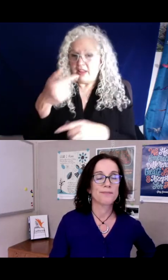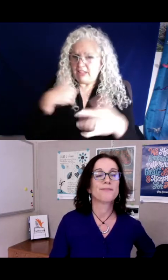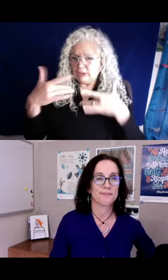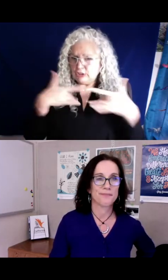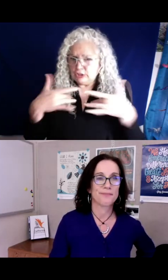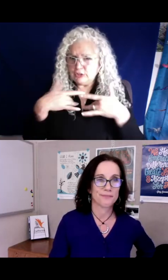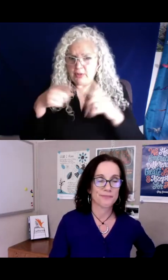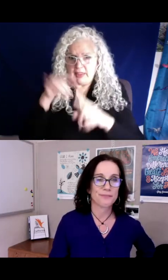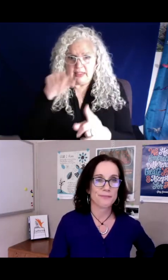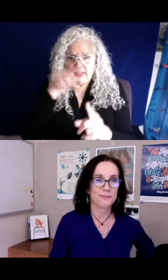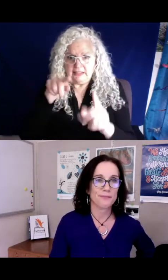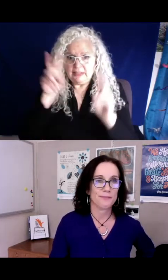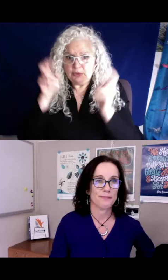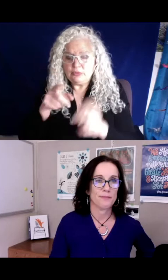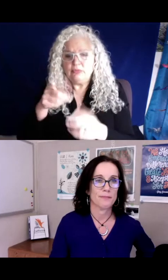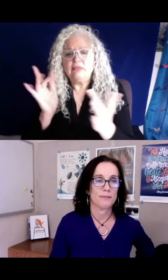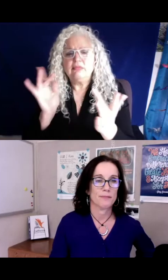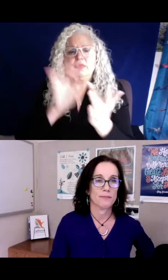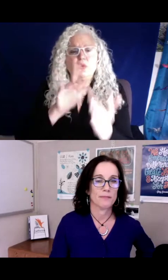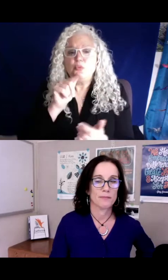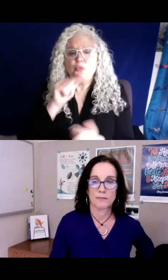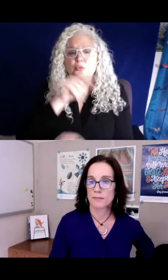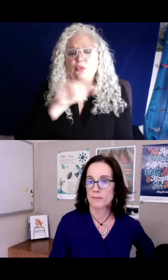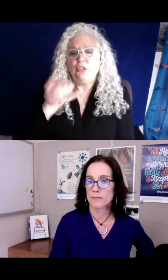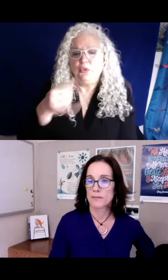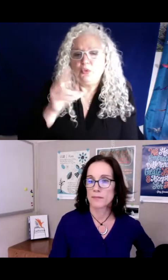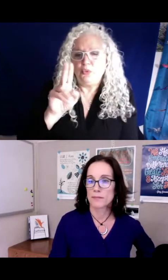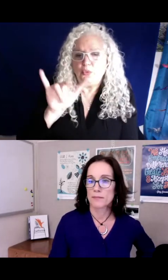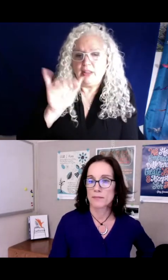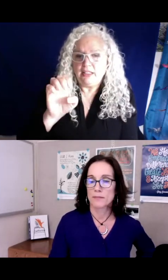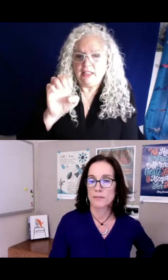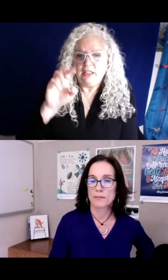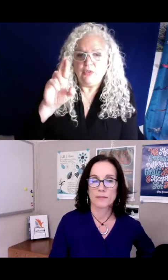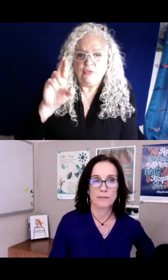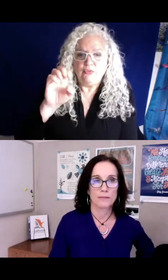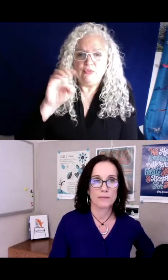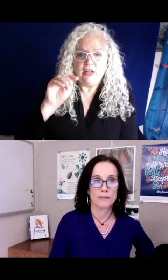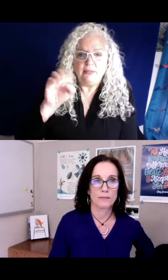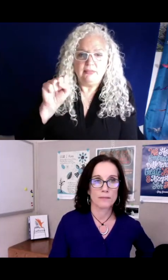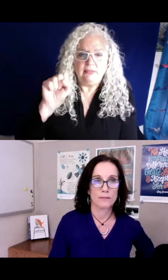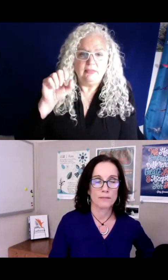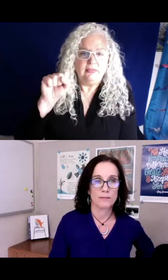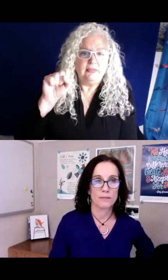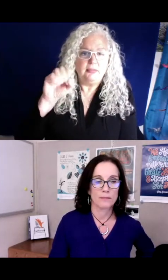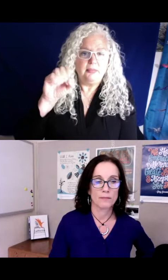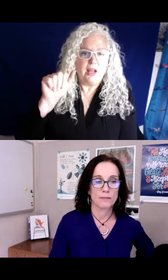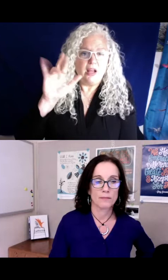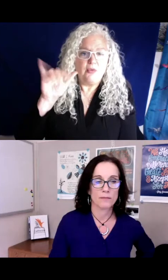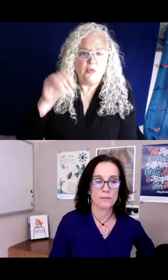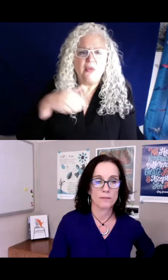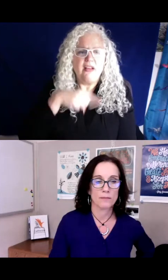bit more about that term in a minute. If you have any concerns about these issues, you can contact Julie